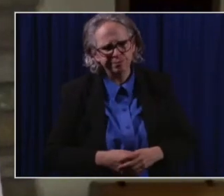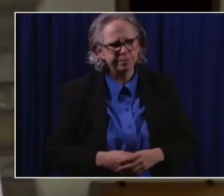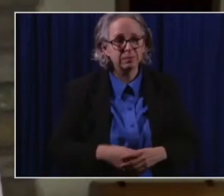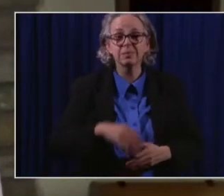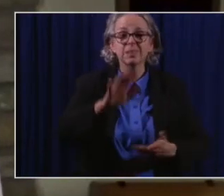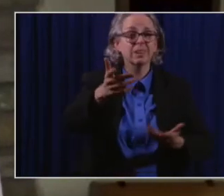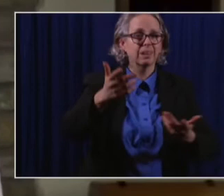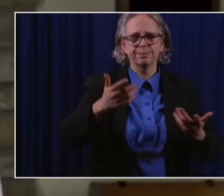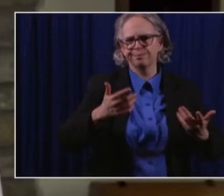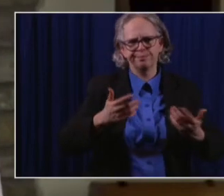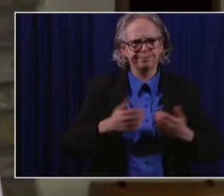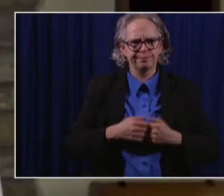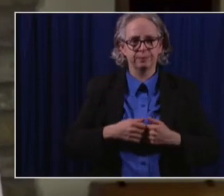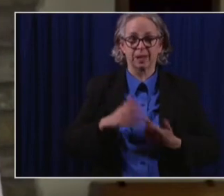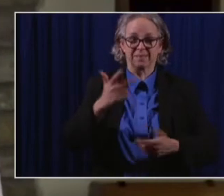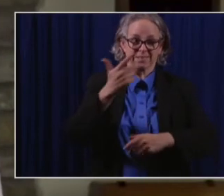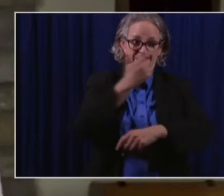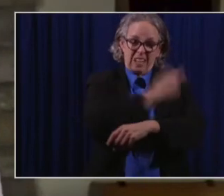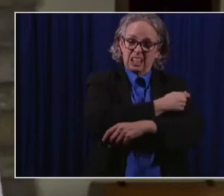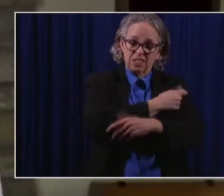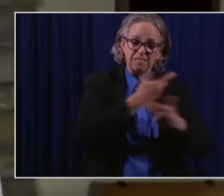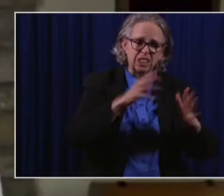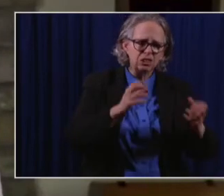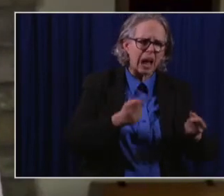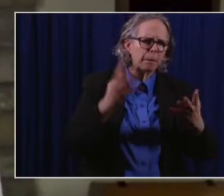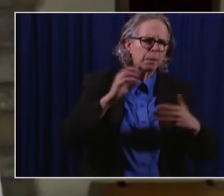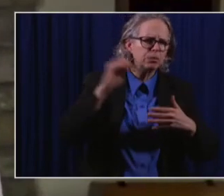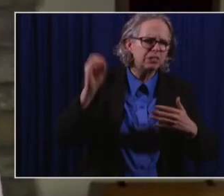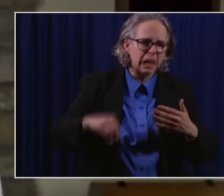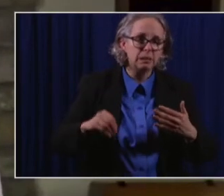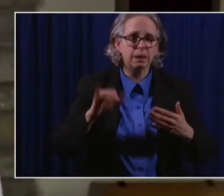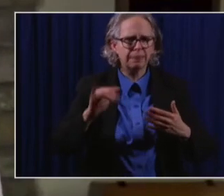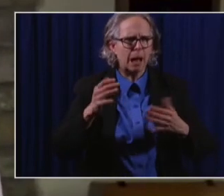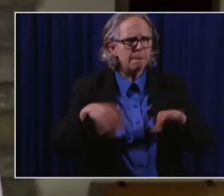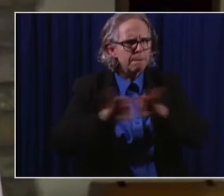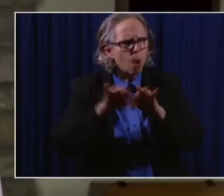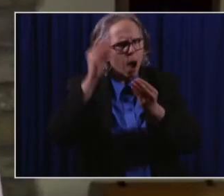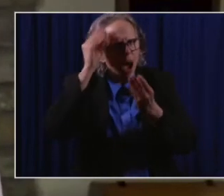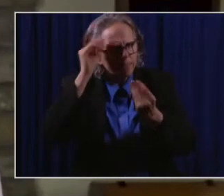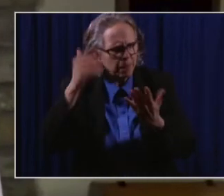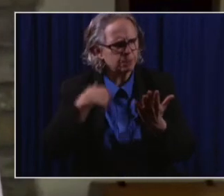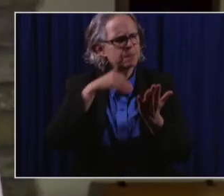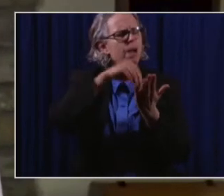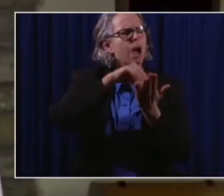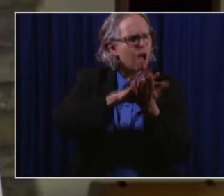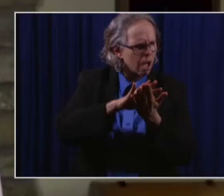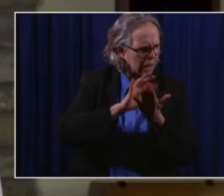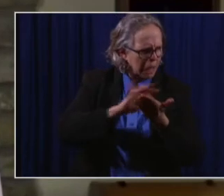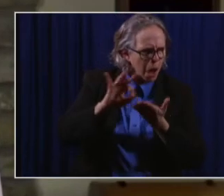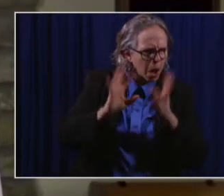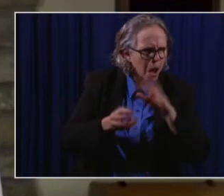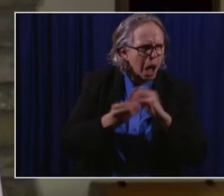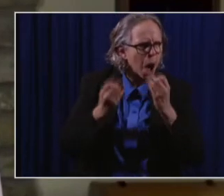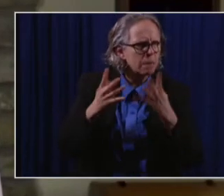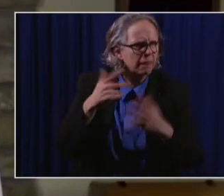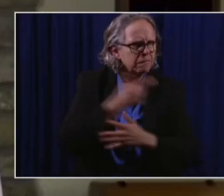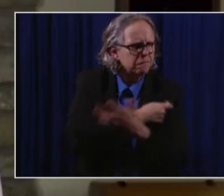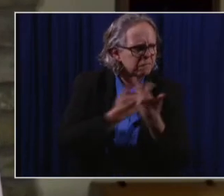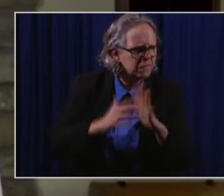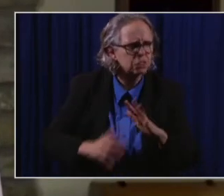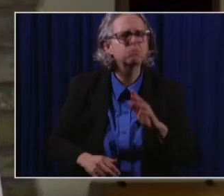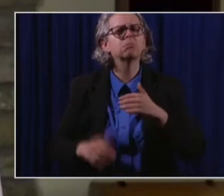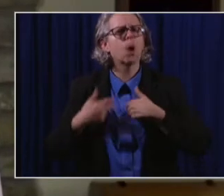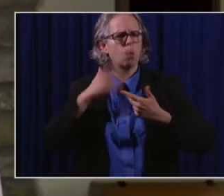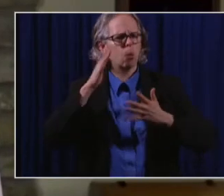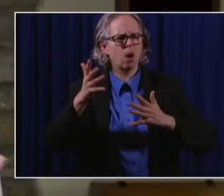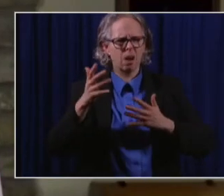vaccination is certainly very important. It's a question that I know I ask our team in regard to flu,